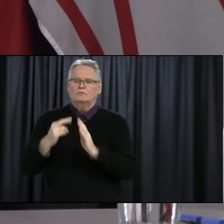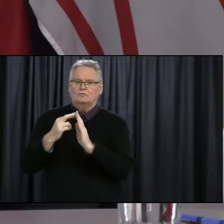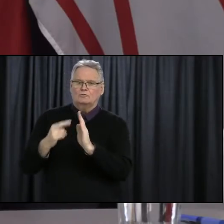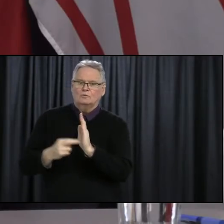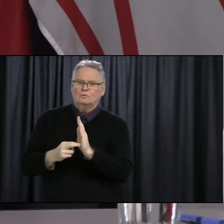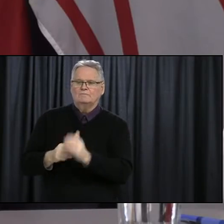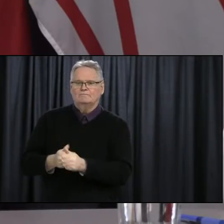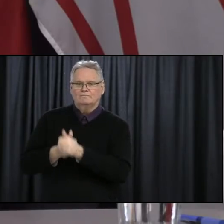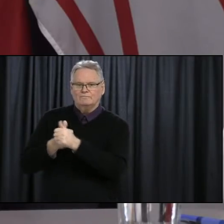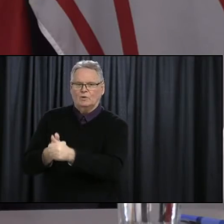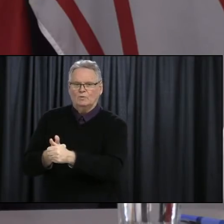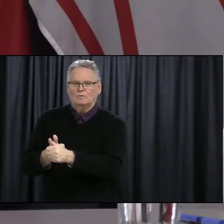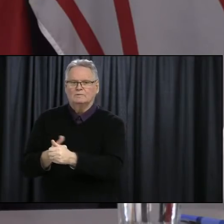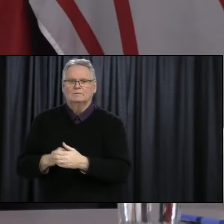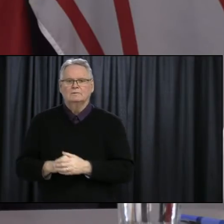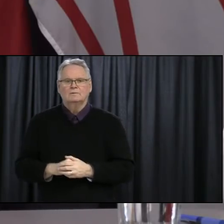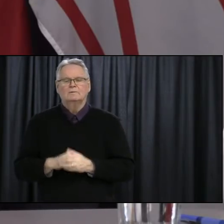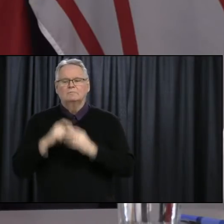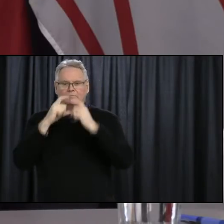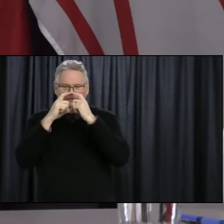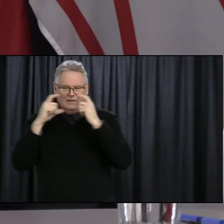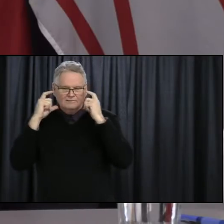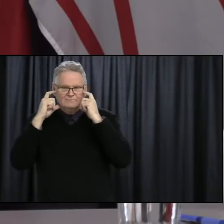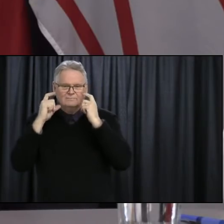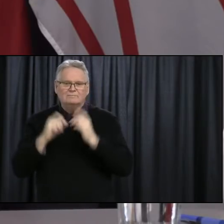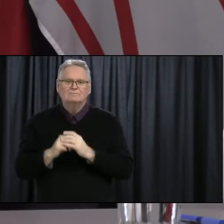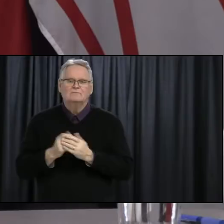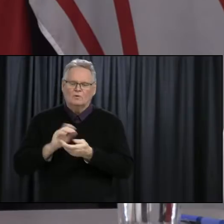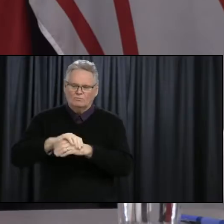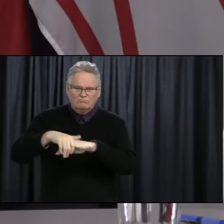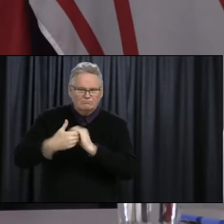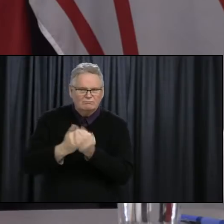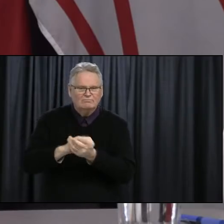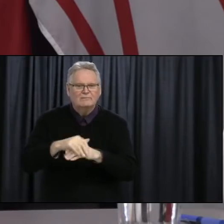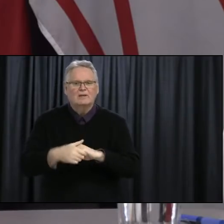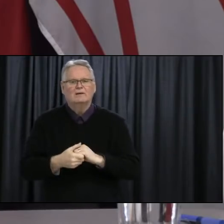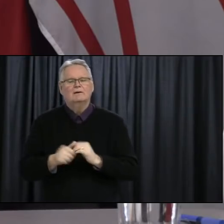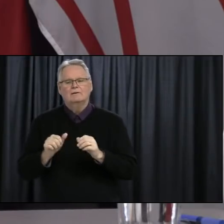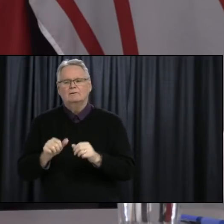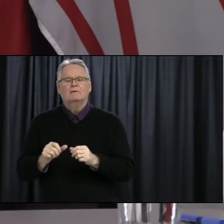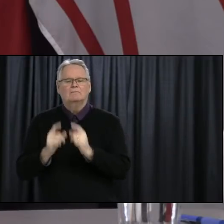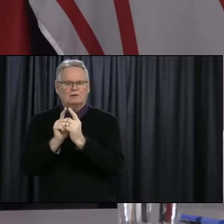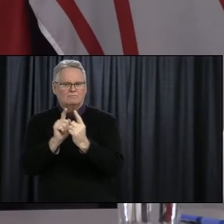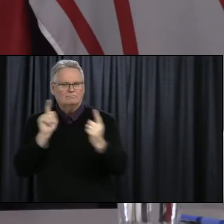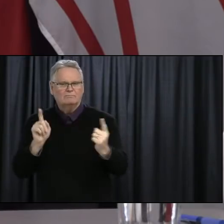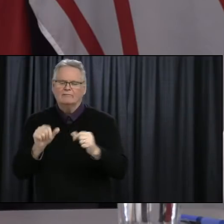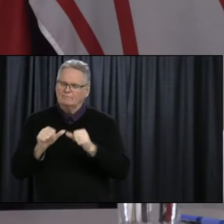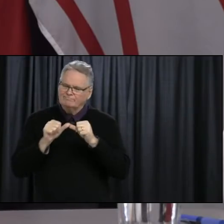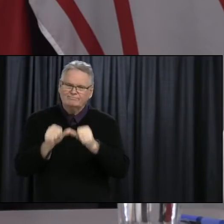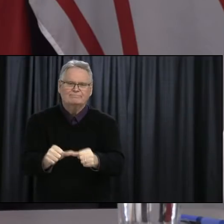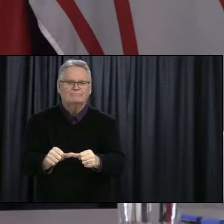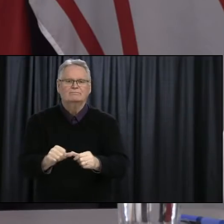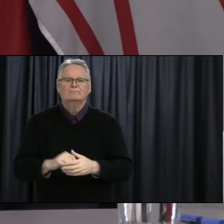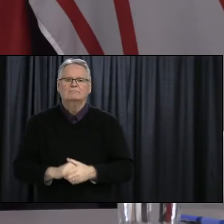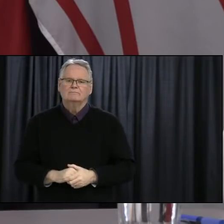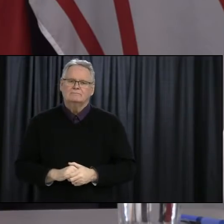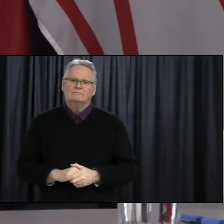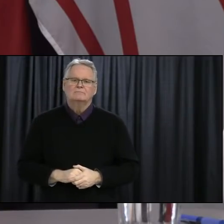mask, wash your hands, and please, if you have symptoms or are contacted, please get a